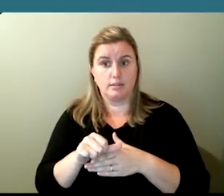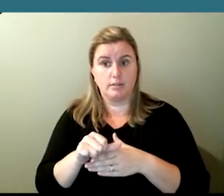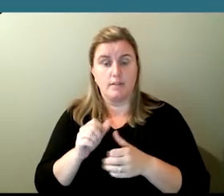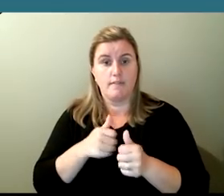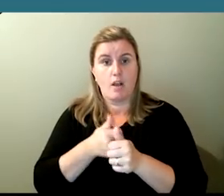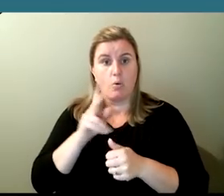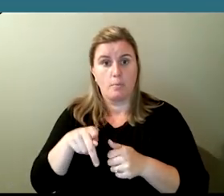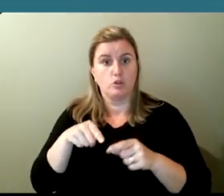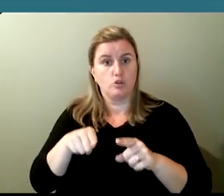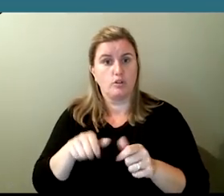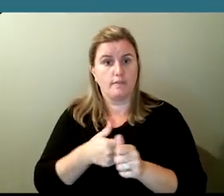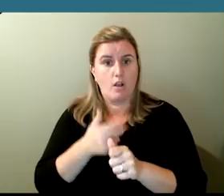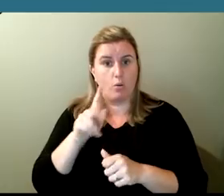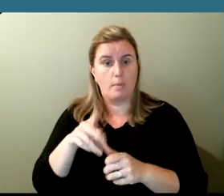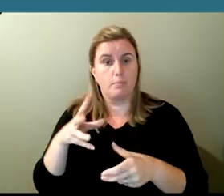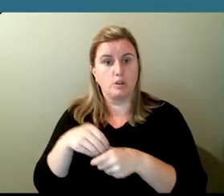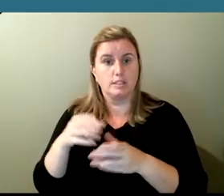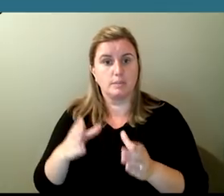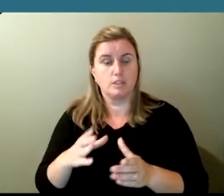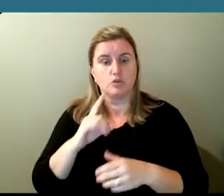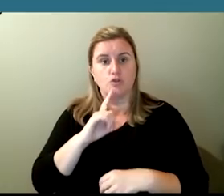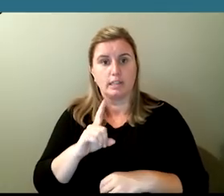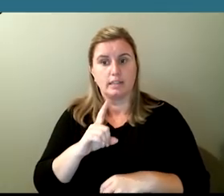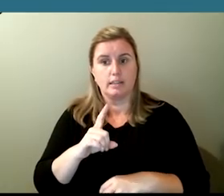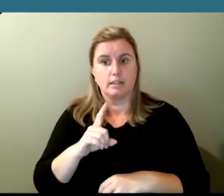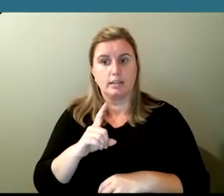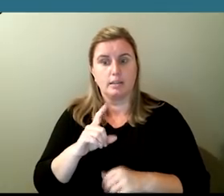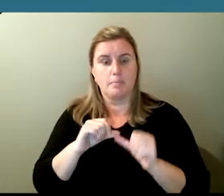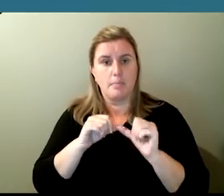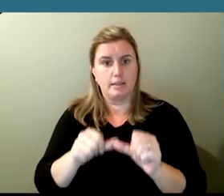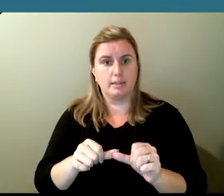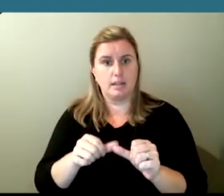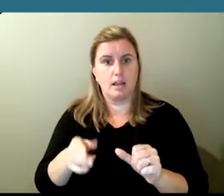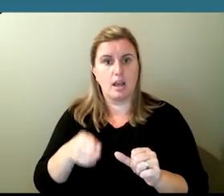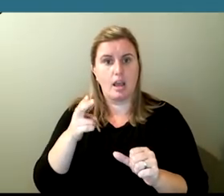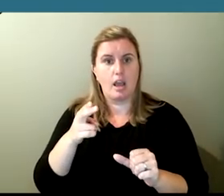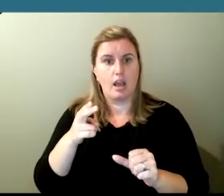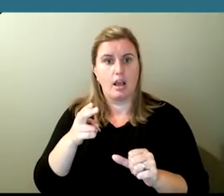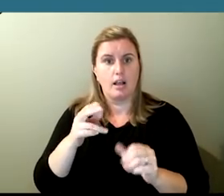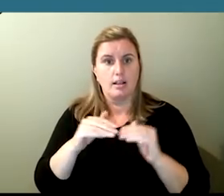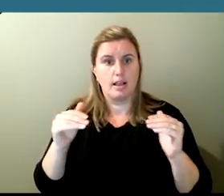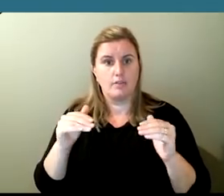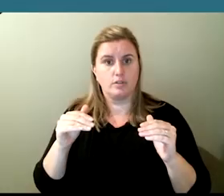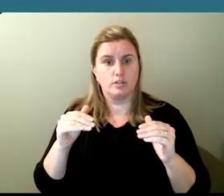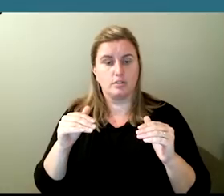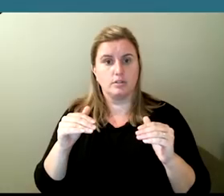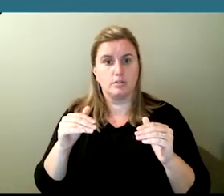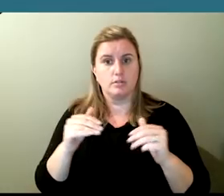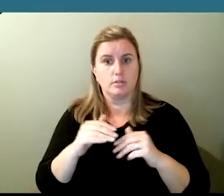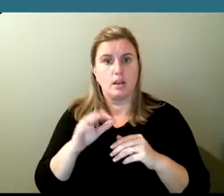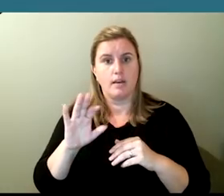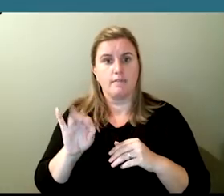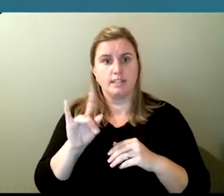during follow-up, participants really maintain higher, really high levels of implementation fidelity, with